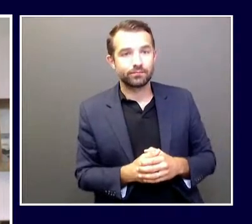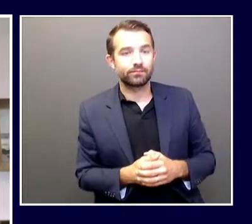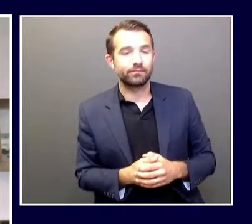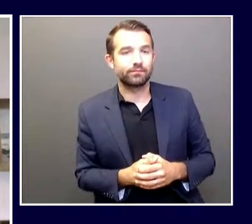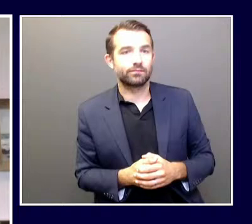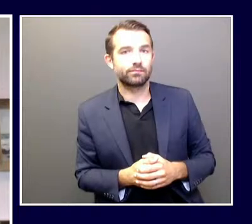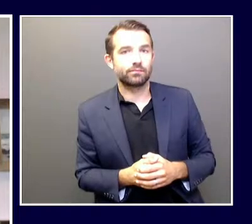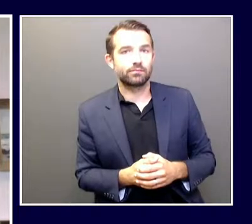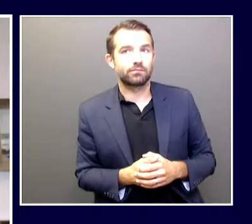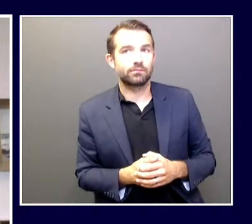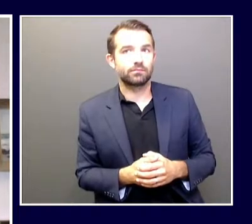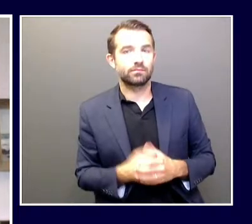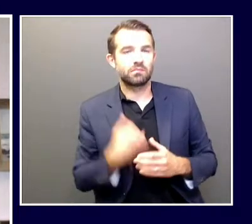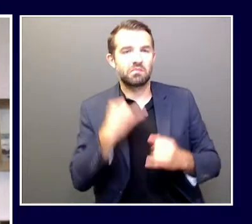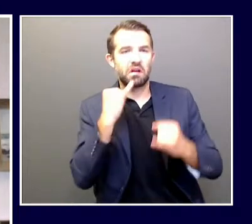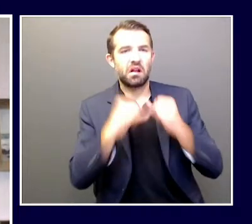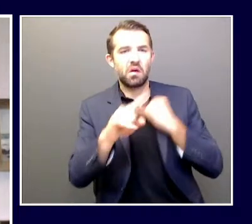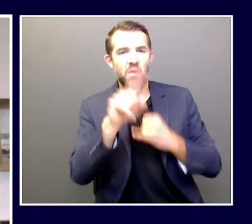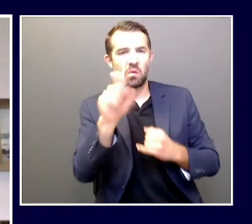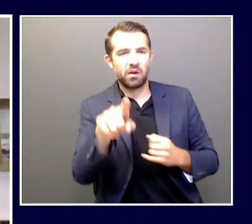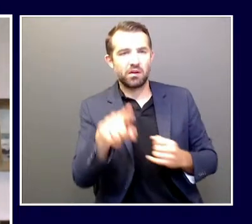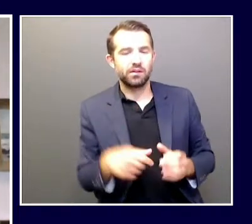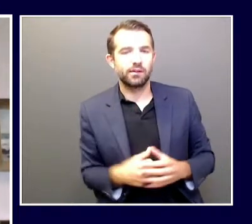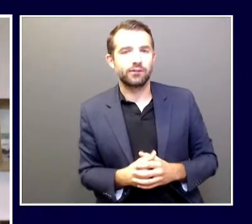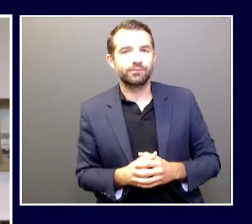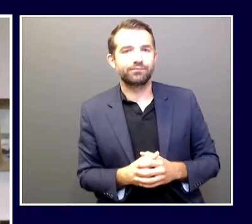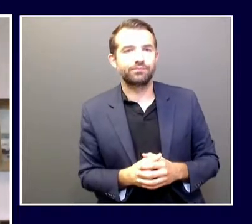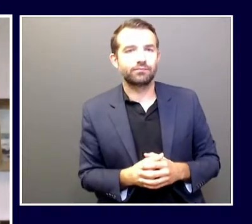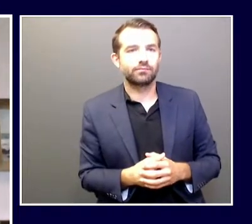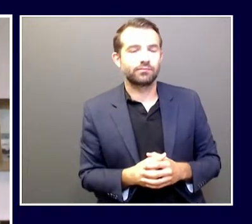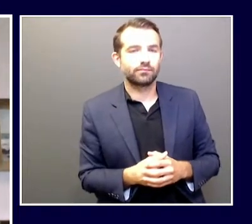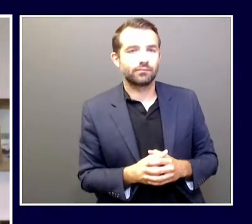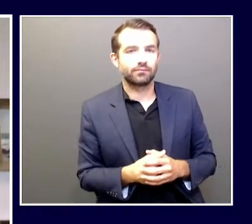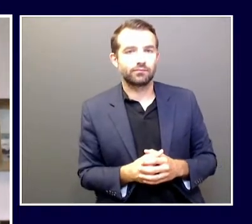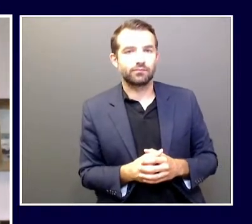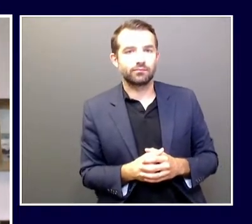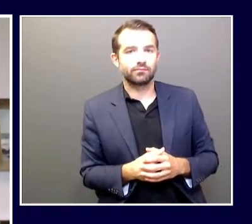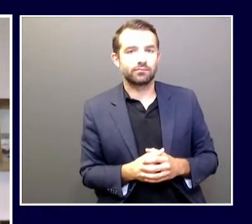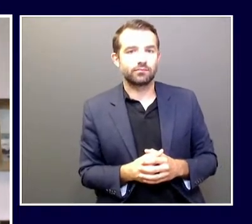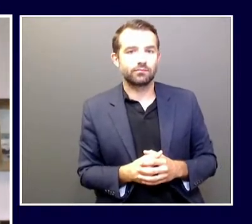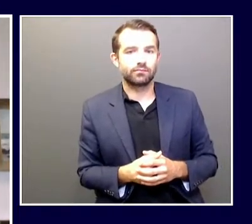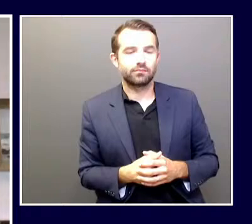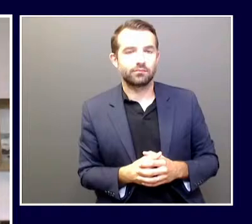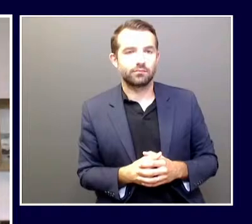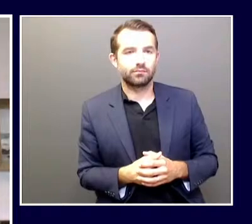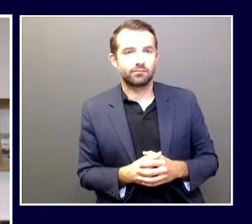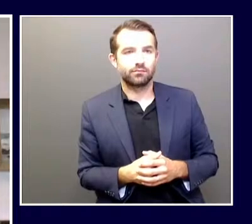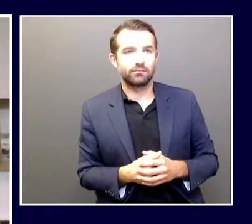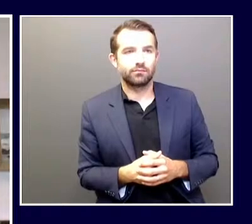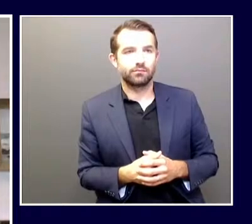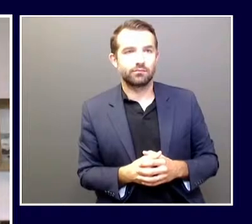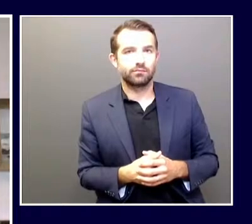before we move on, actually, about exactly that. The CDC recommendations about